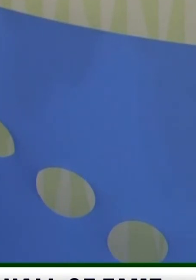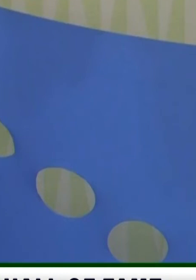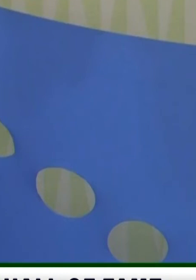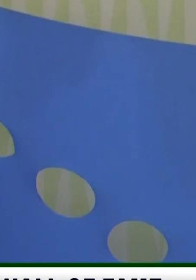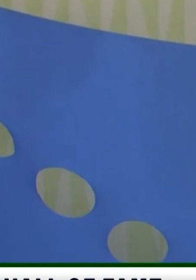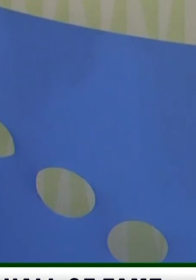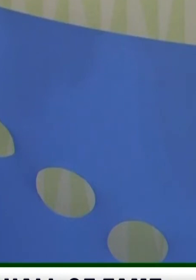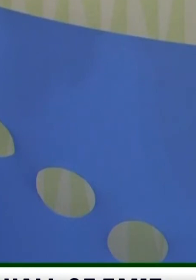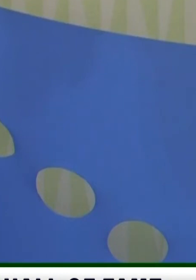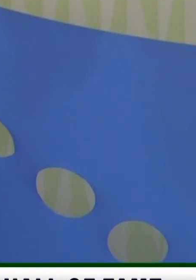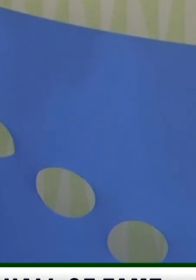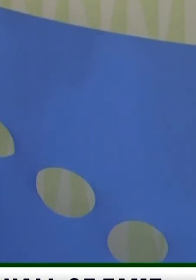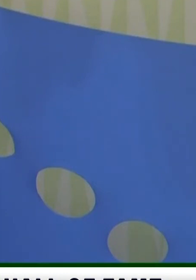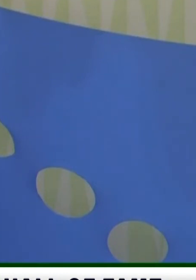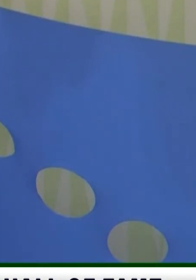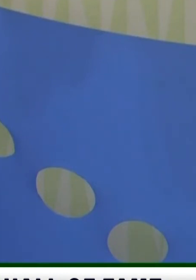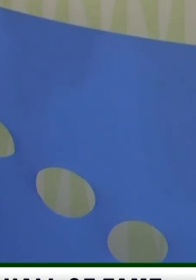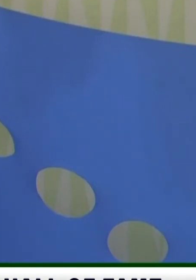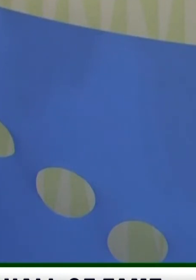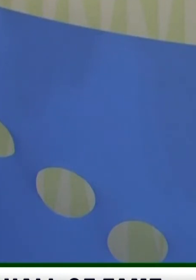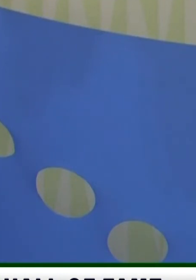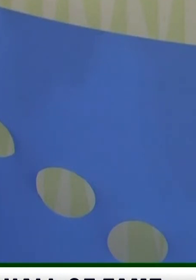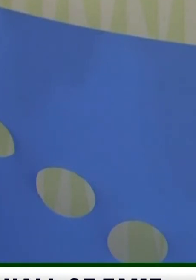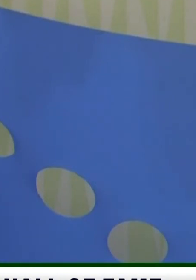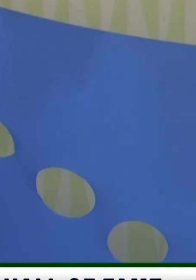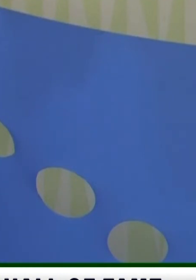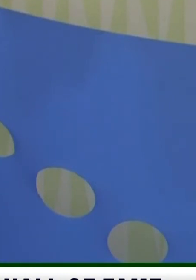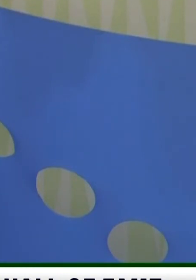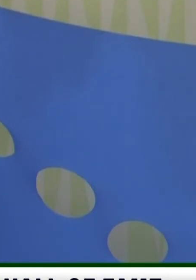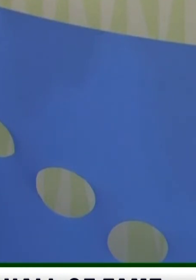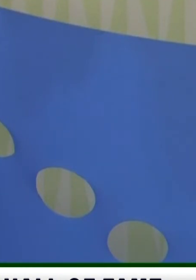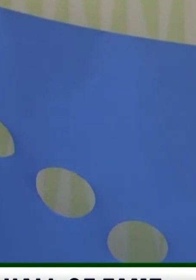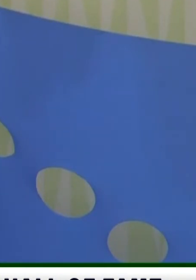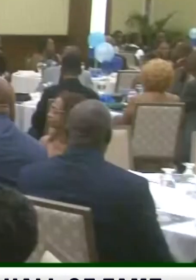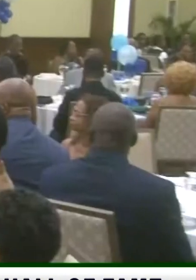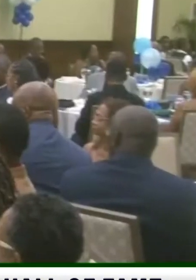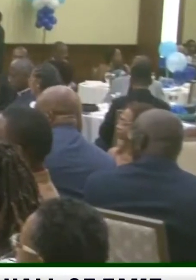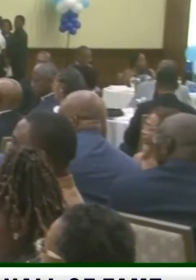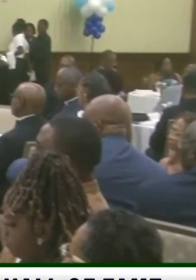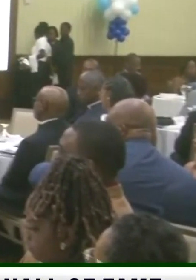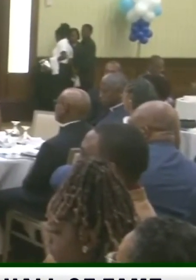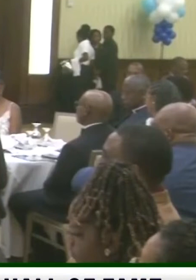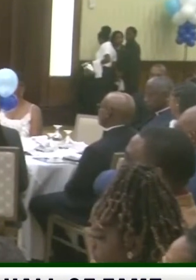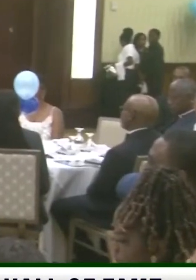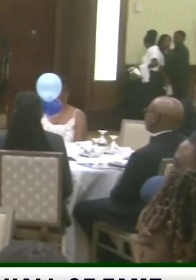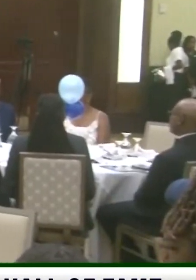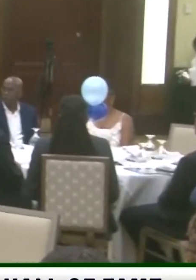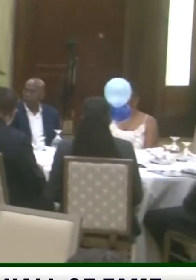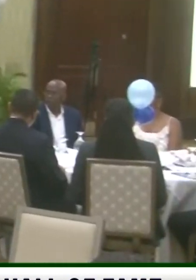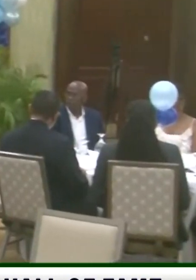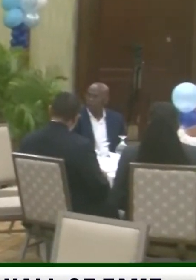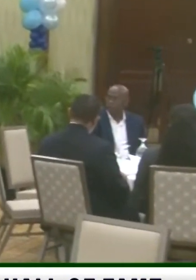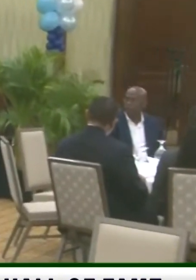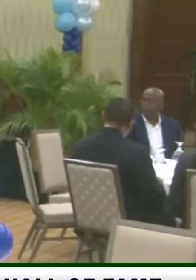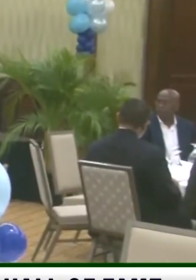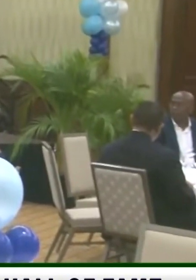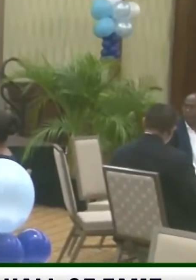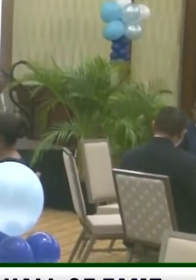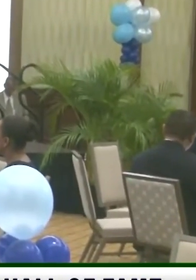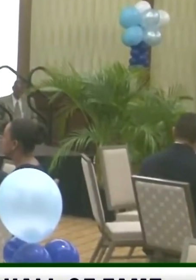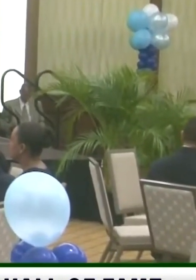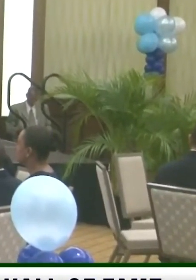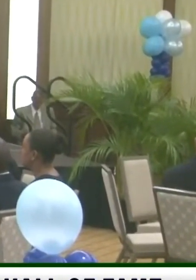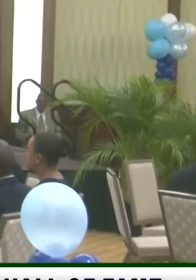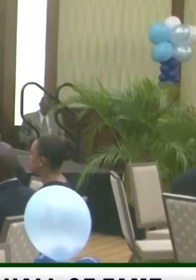two can mix, a most prodigious mix, if I might say so myself. Pioneered by the Law School Alumni Association,